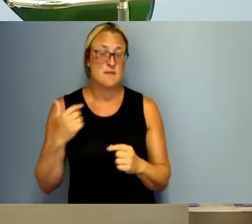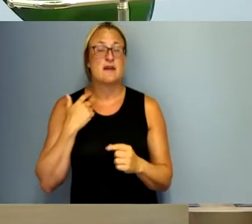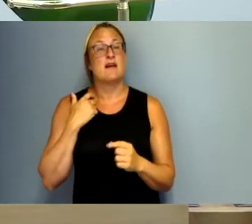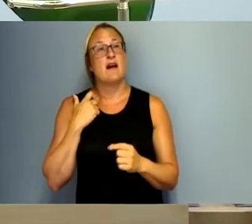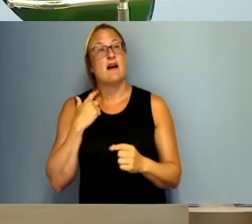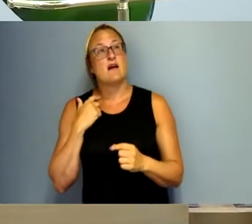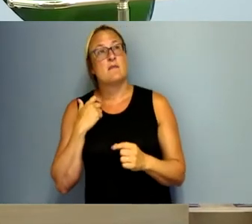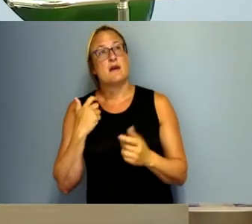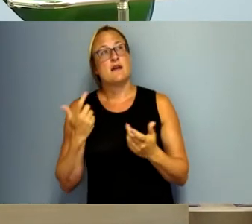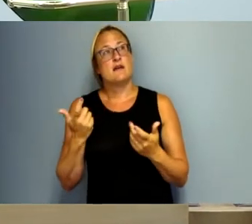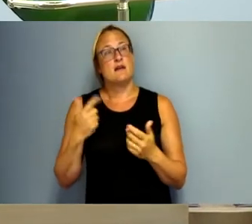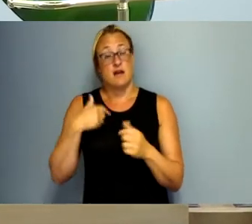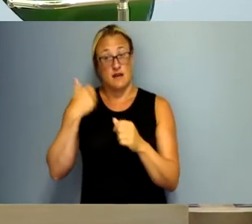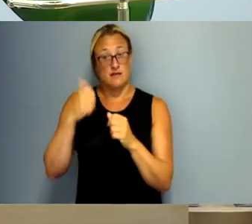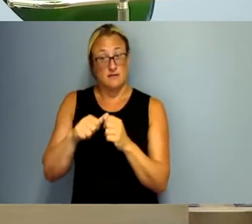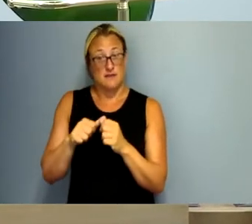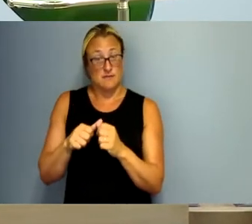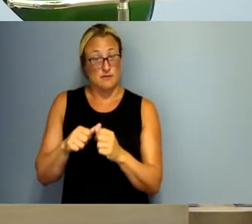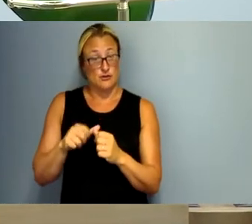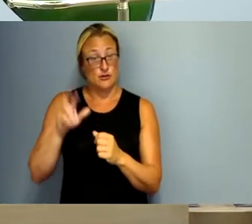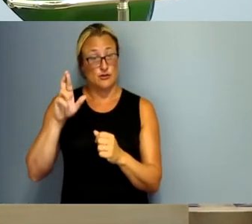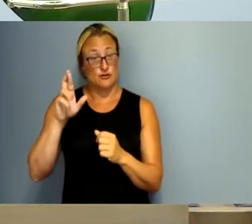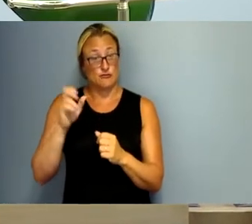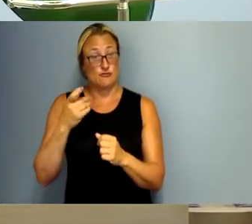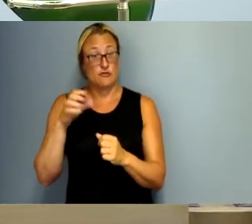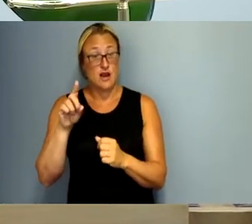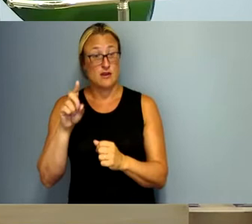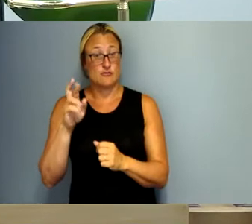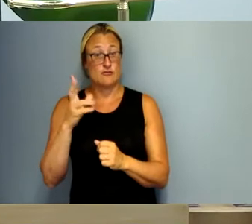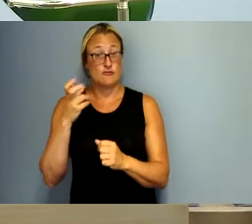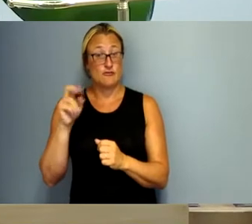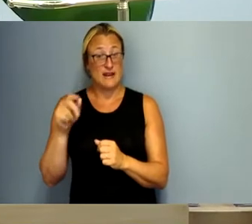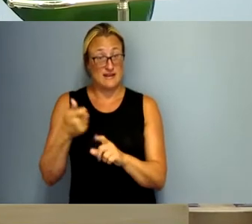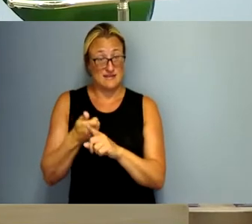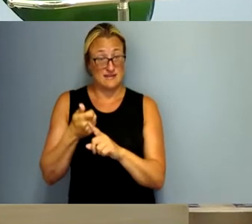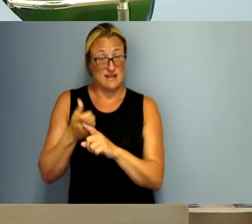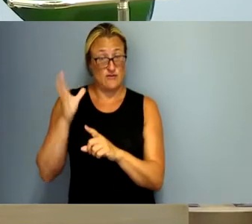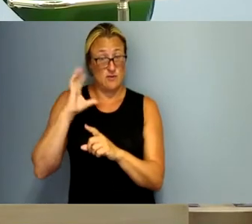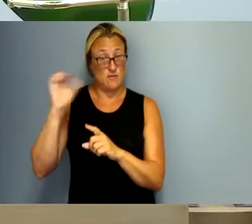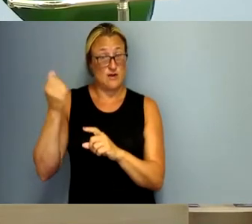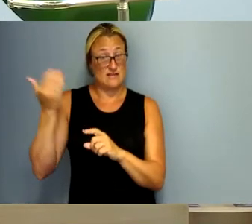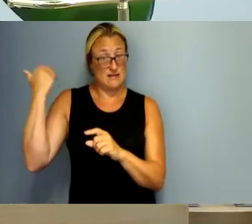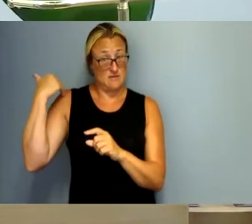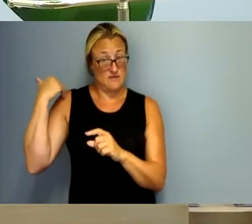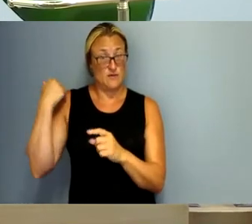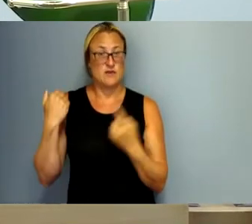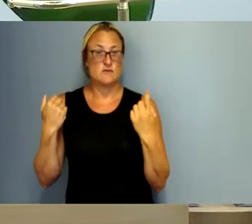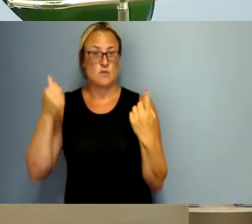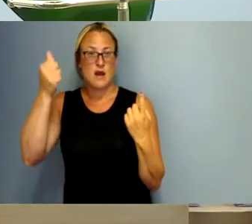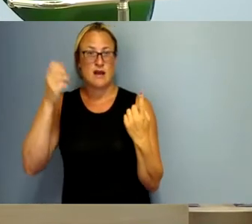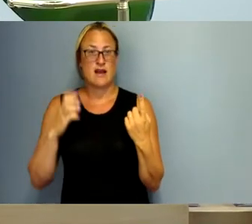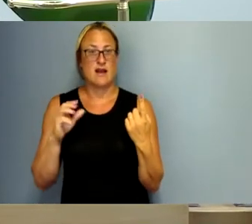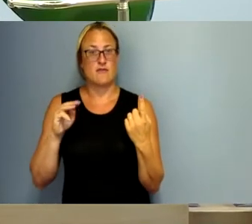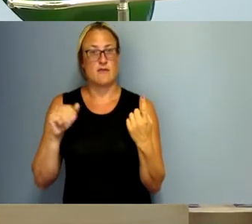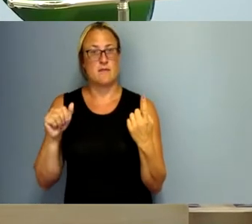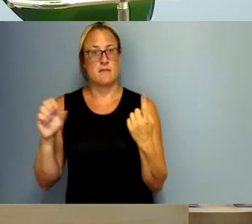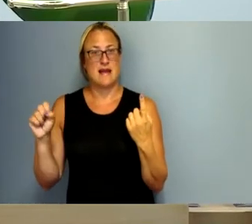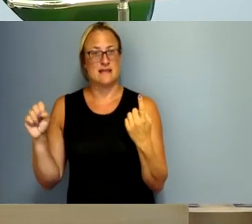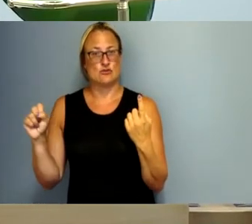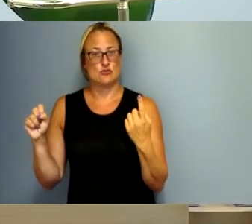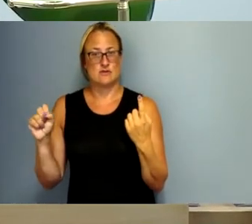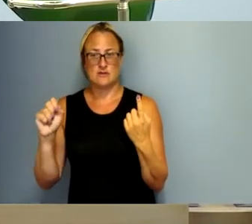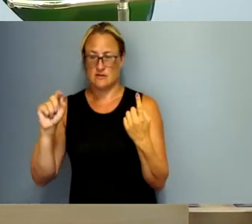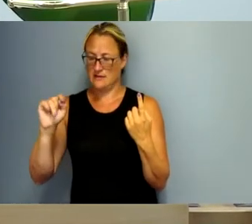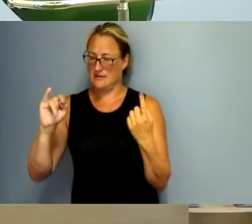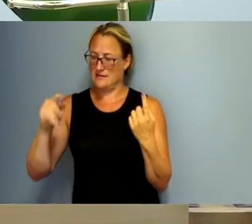And at the time Ronald Reagan was president, there was a gentleman from Massachusetts. His name was Tip